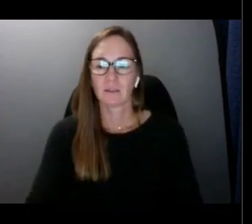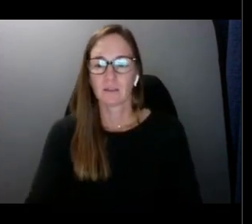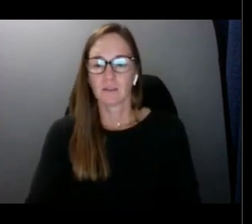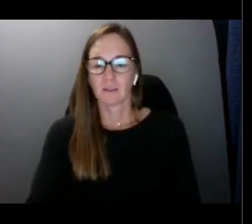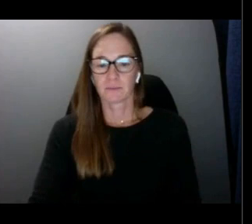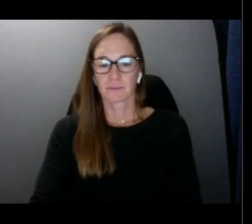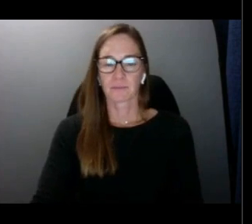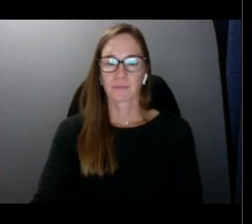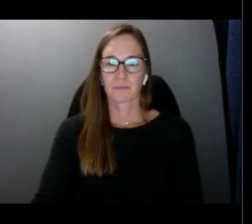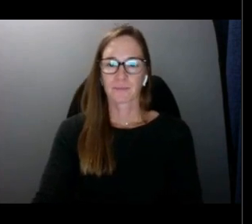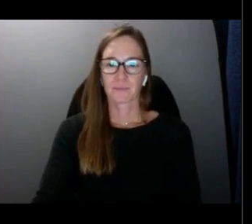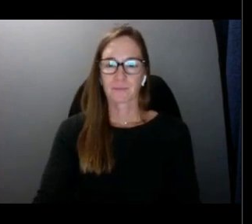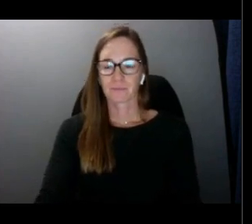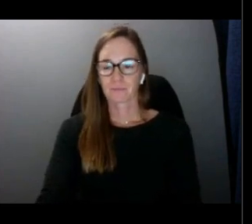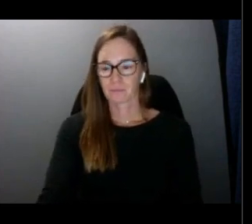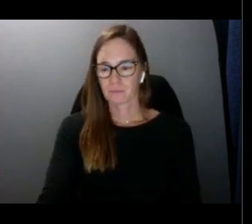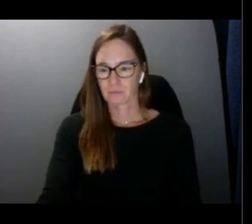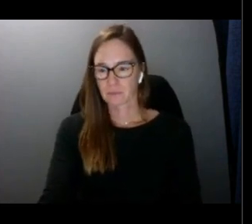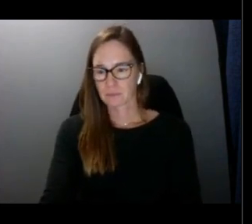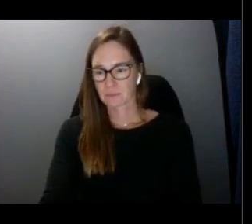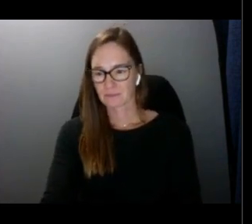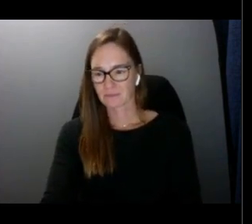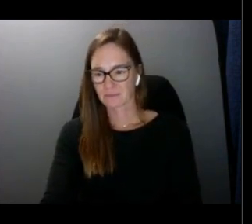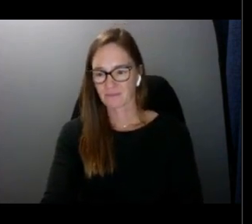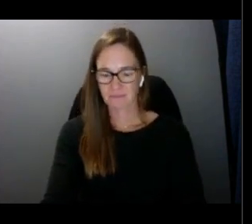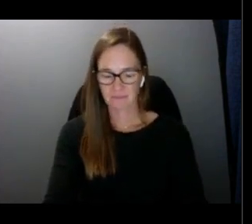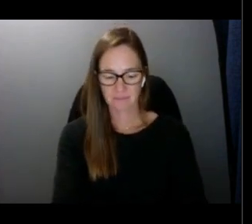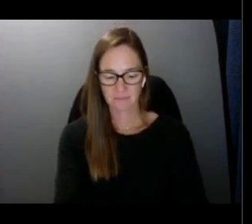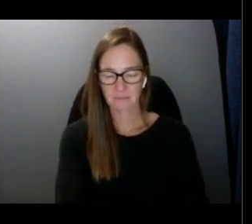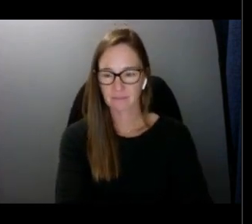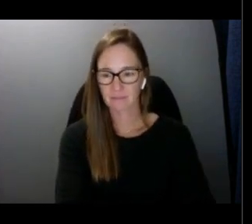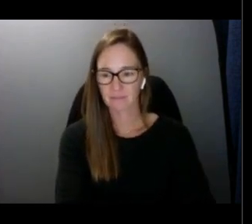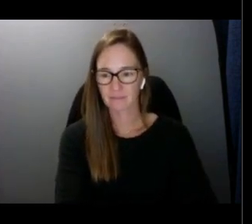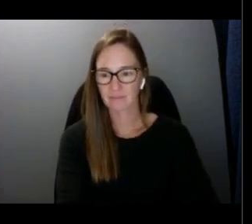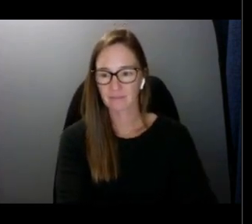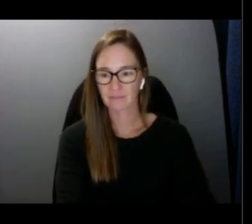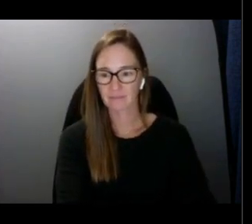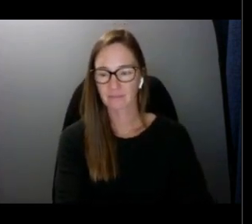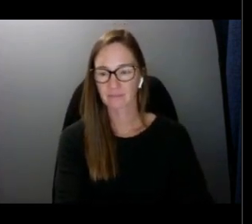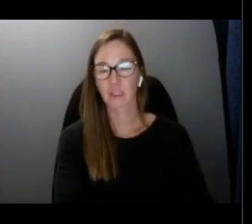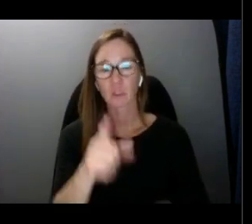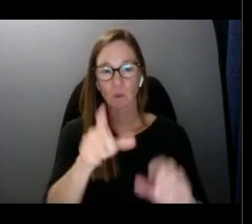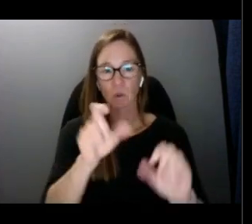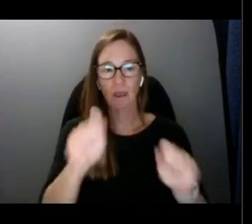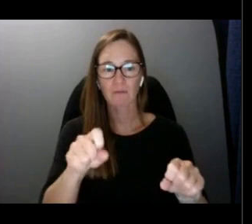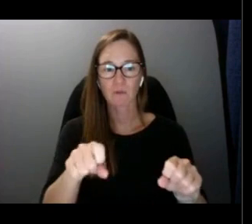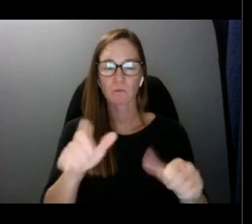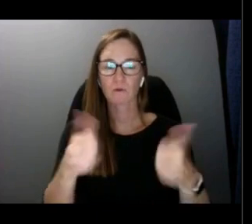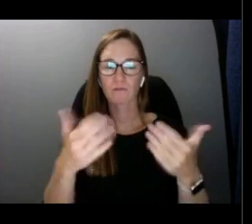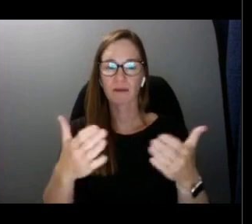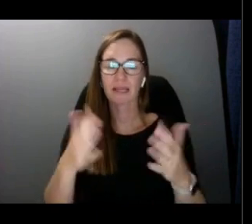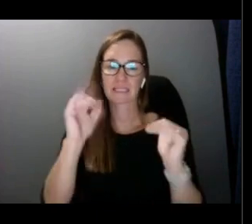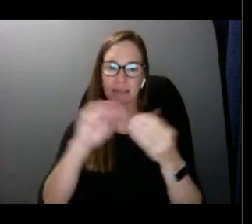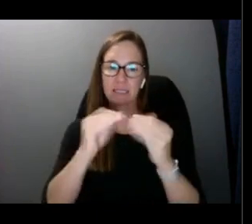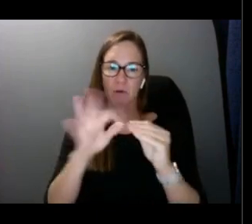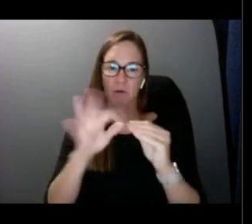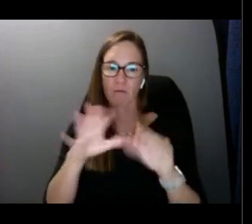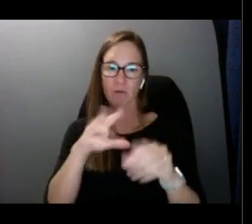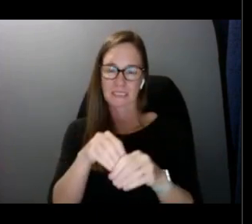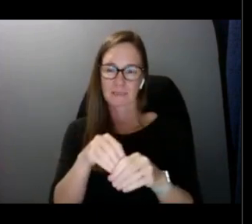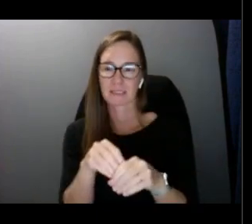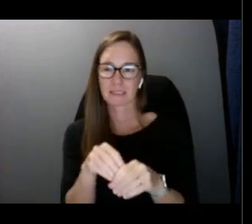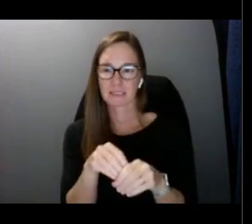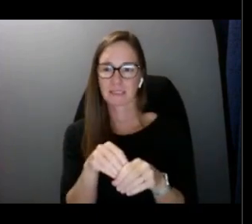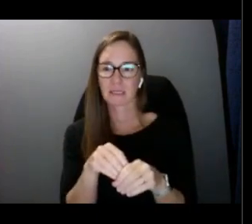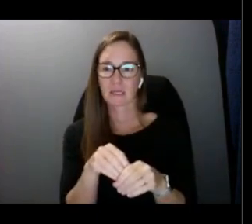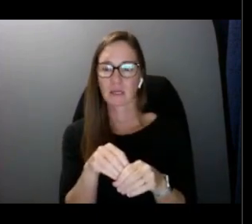So you ideally would be able to provide expected number of participants